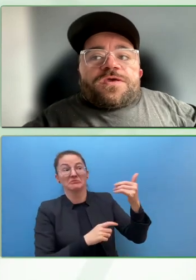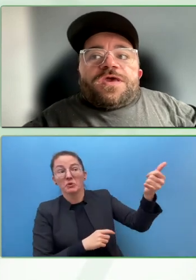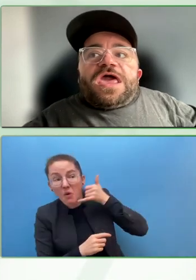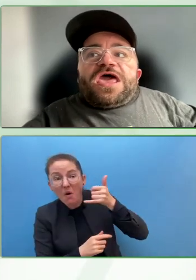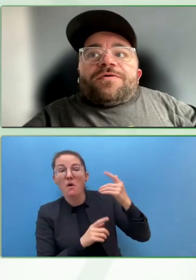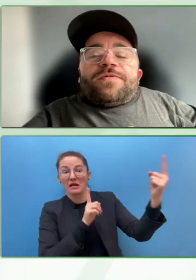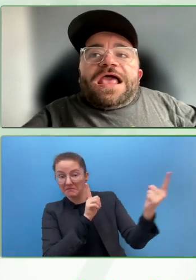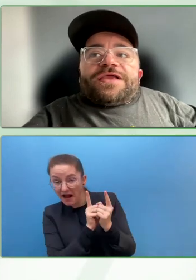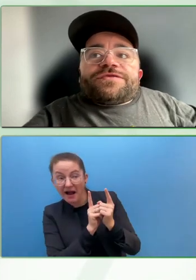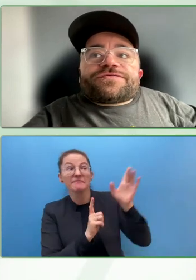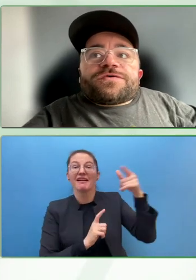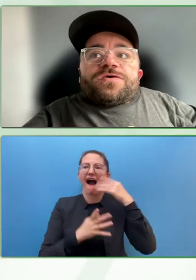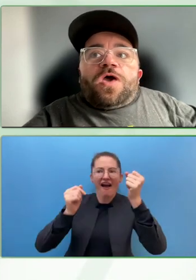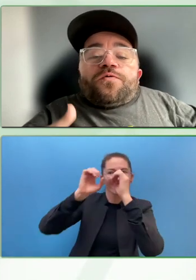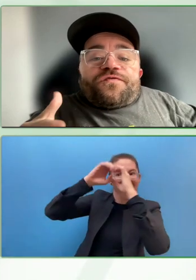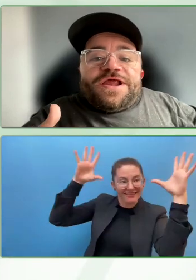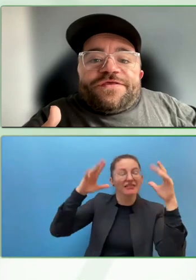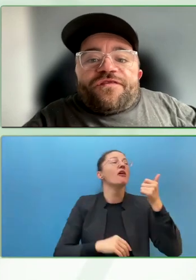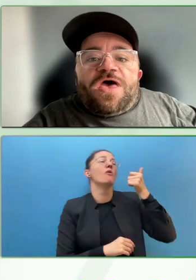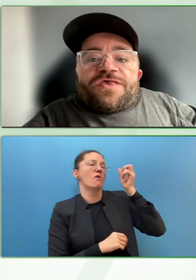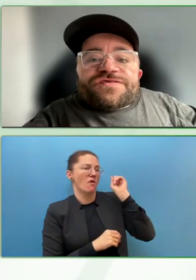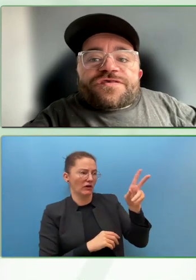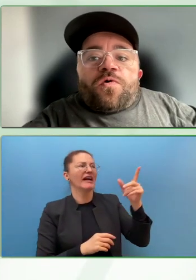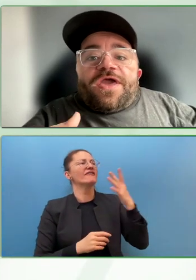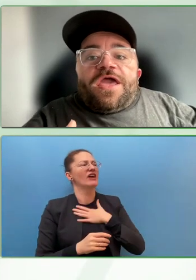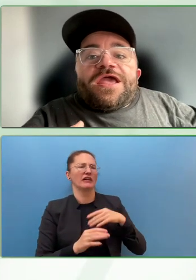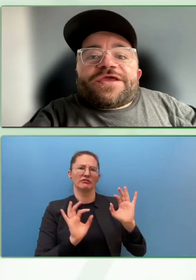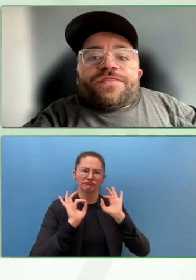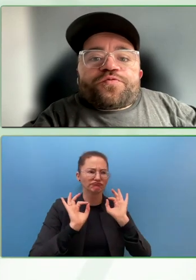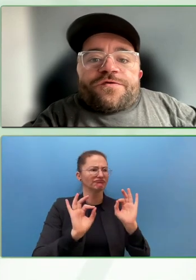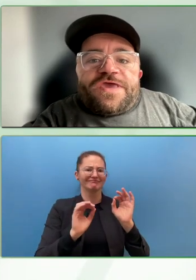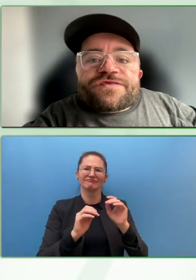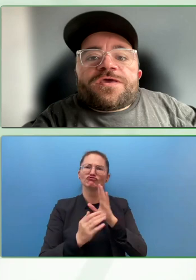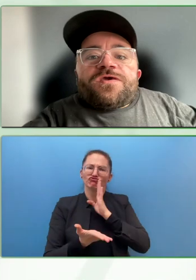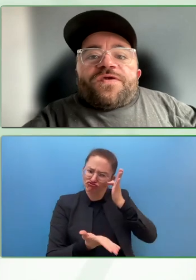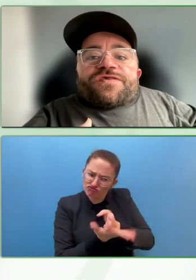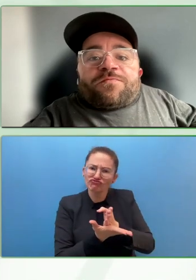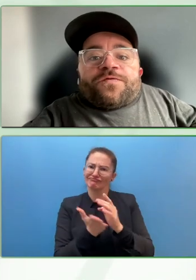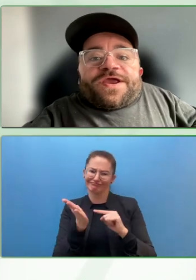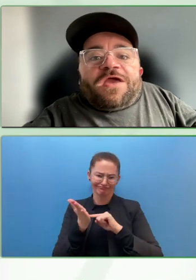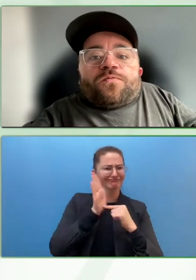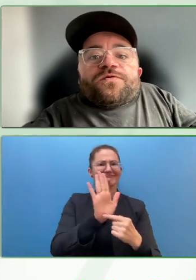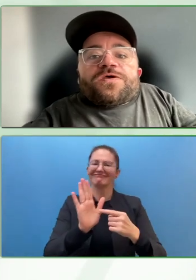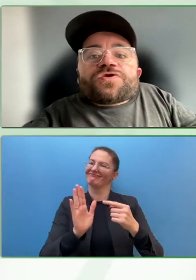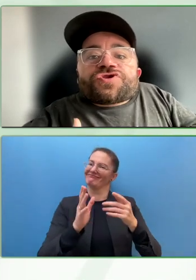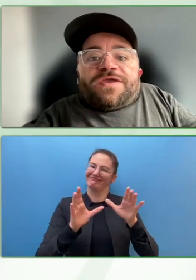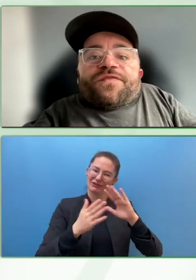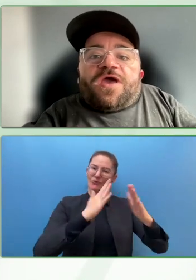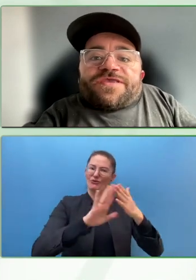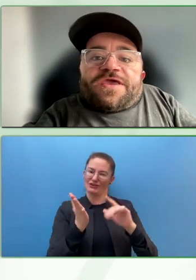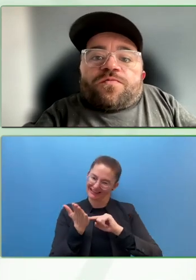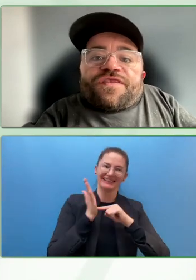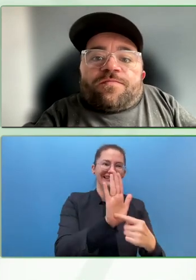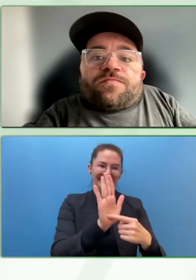to? And hopefully they've asked us quite early in the process, because then we can help shape